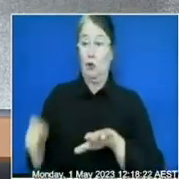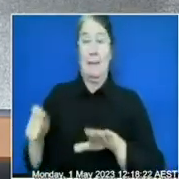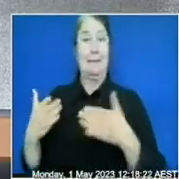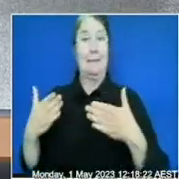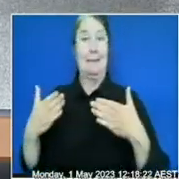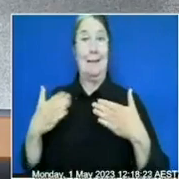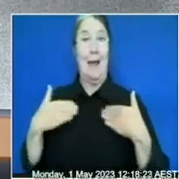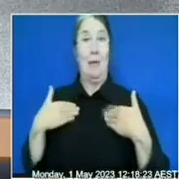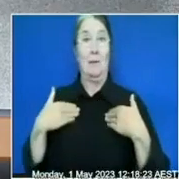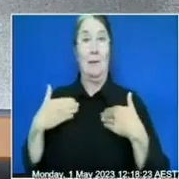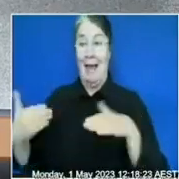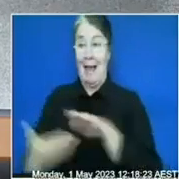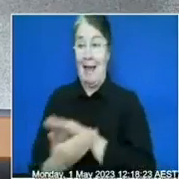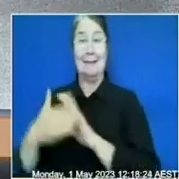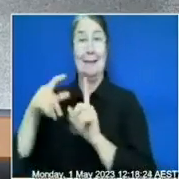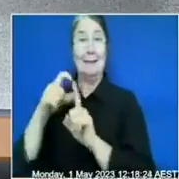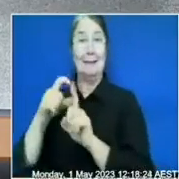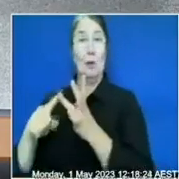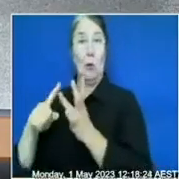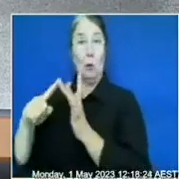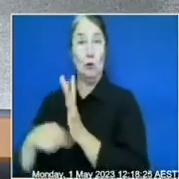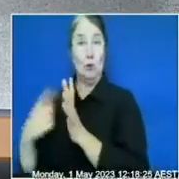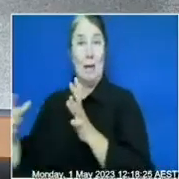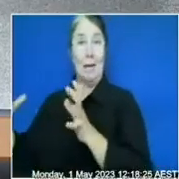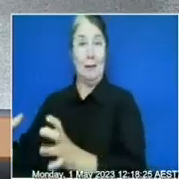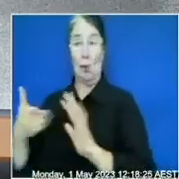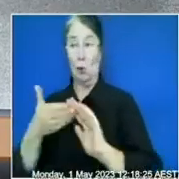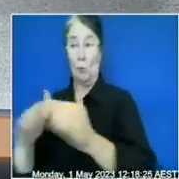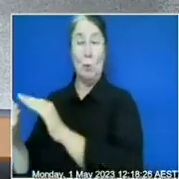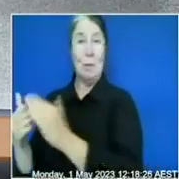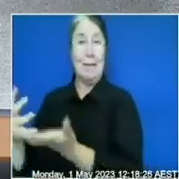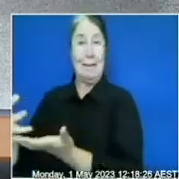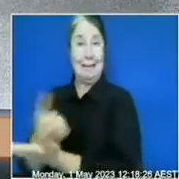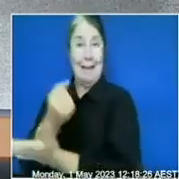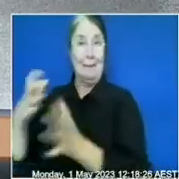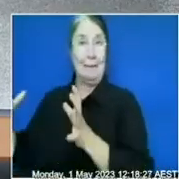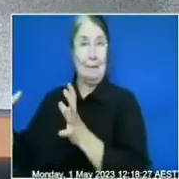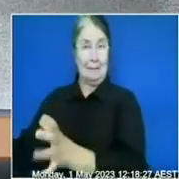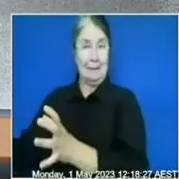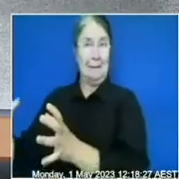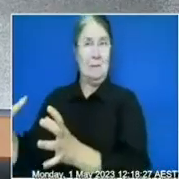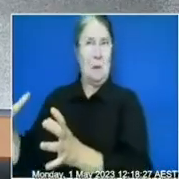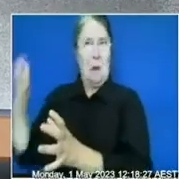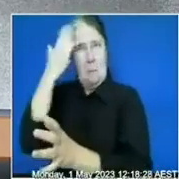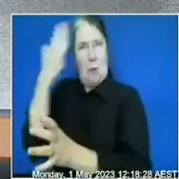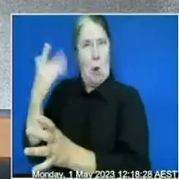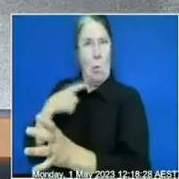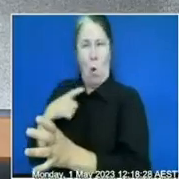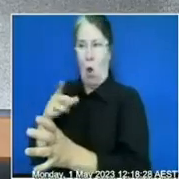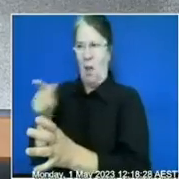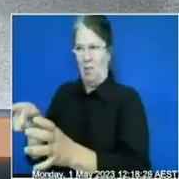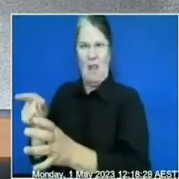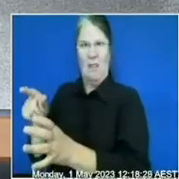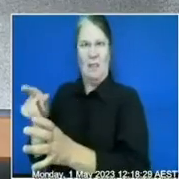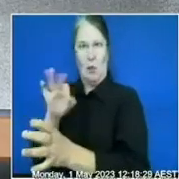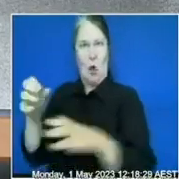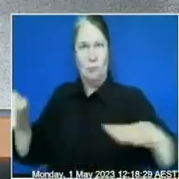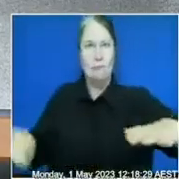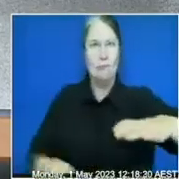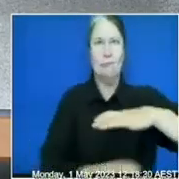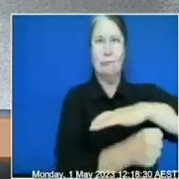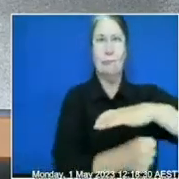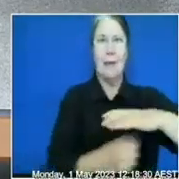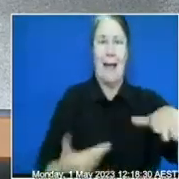time that health was really disconnected with the justice system, and so the idea of having a business unit